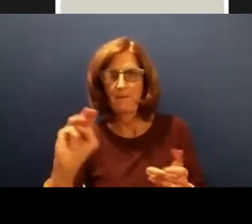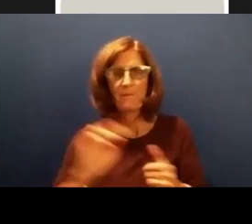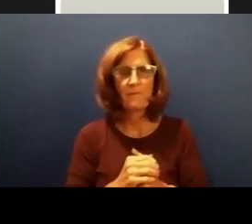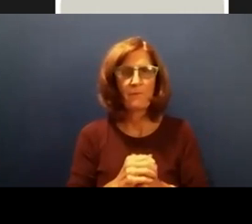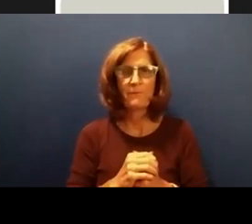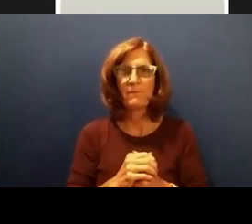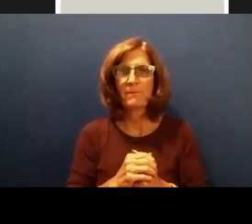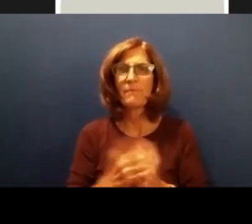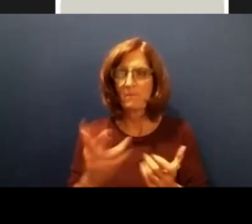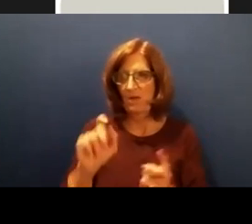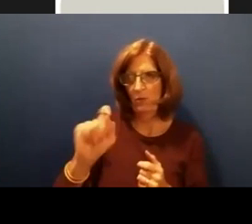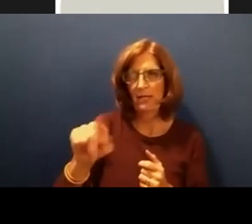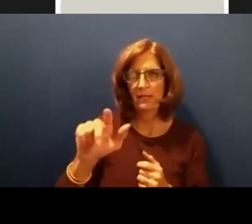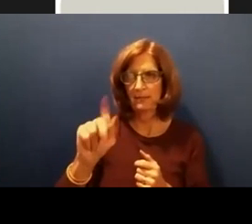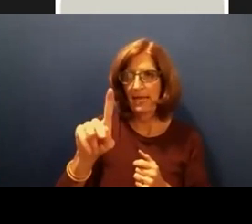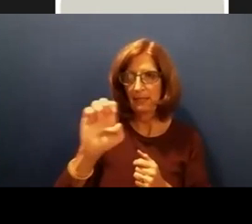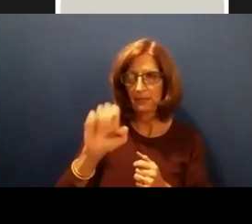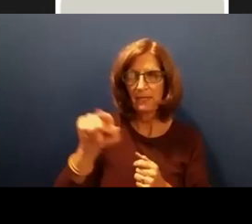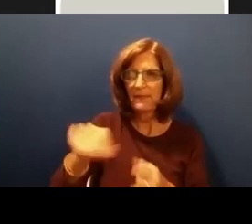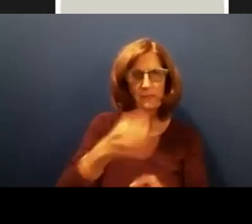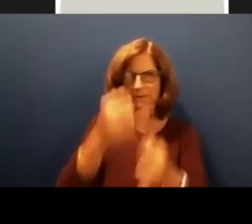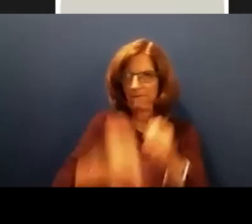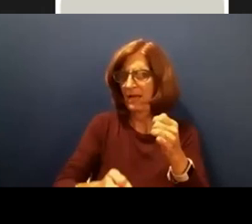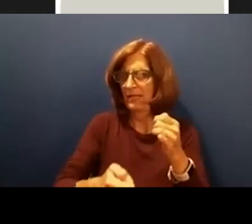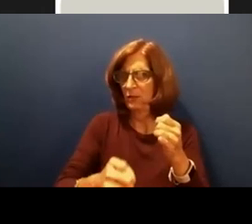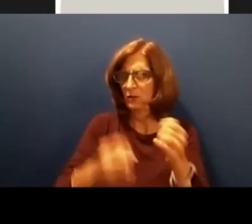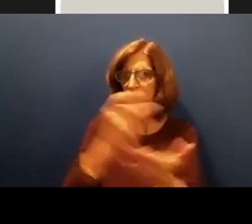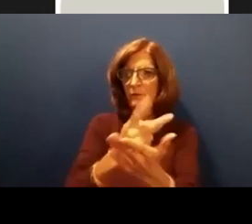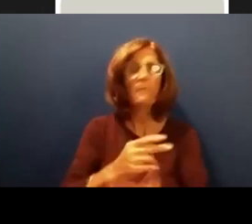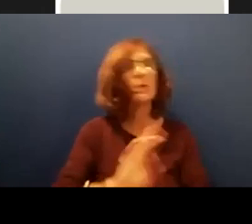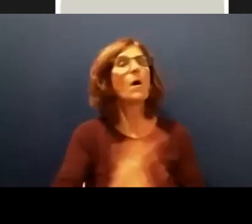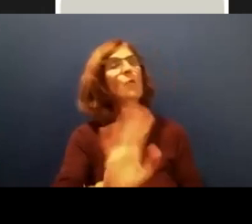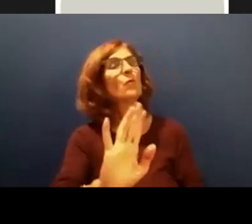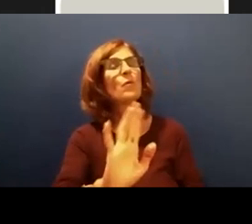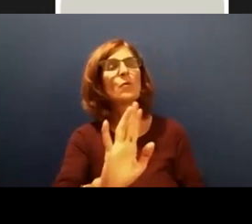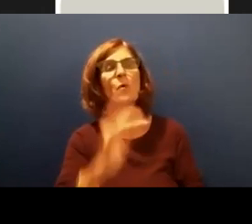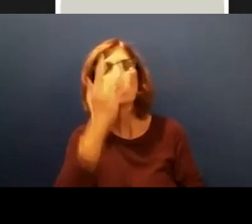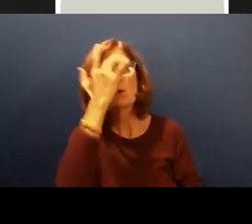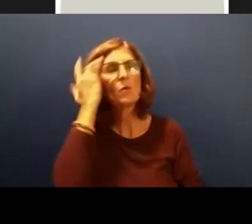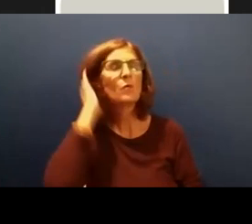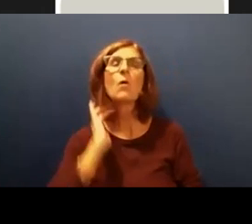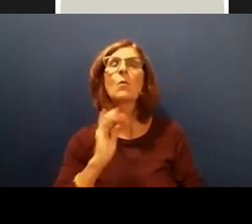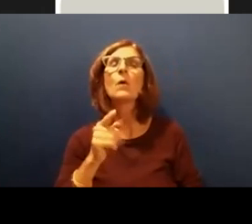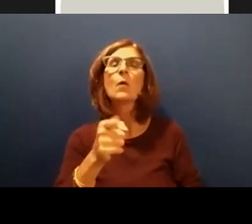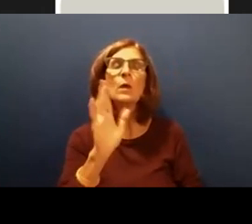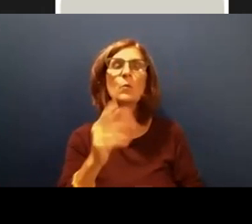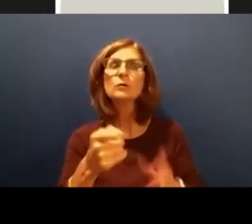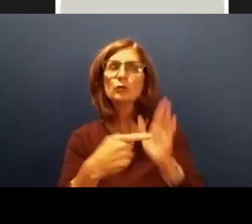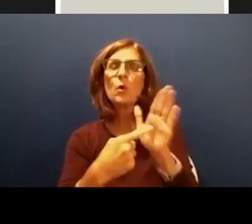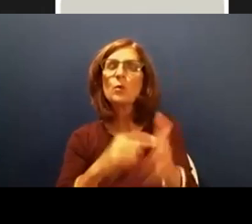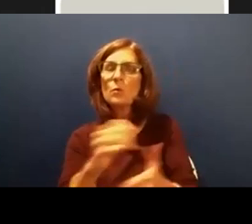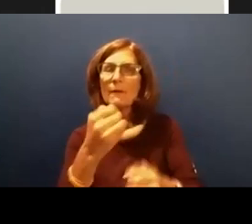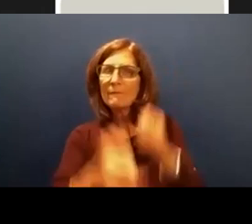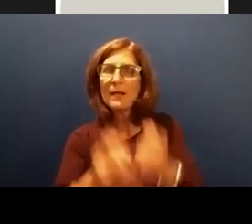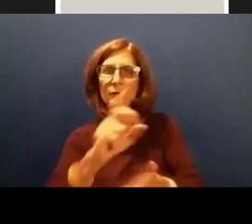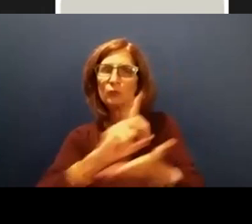Adelaide, would be the final action on this? No, we will return to board to approve the final drawings and financing at a later